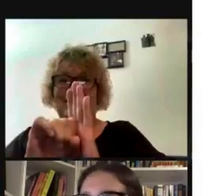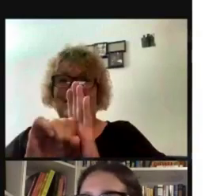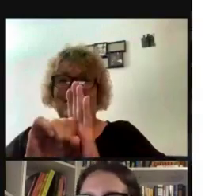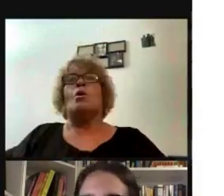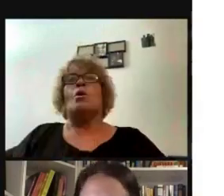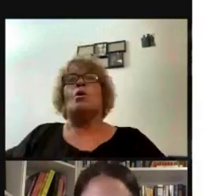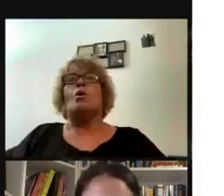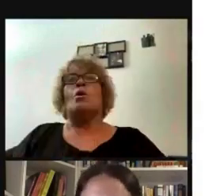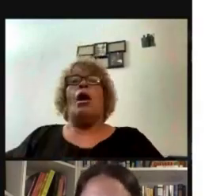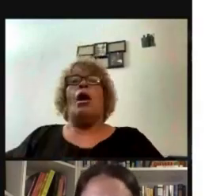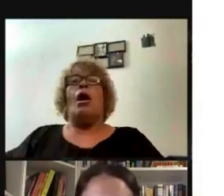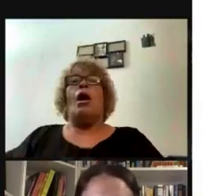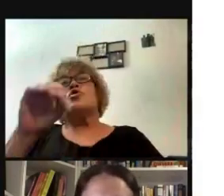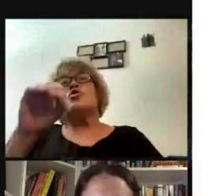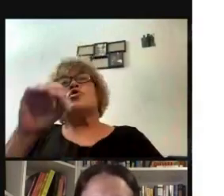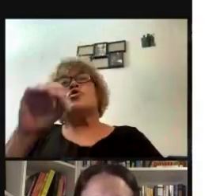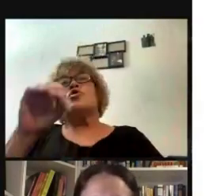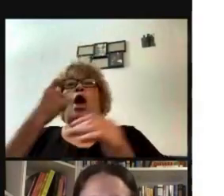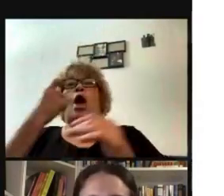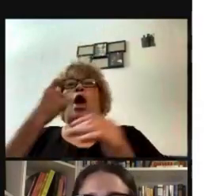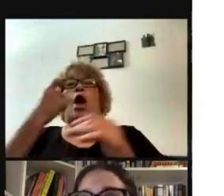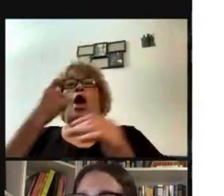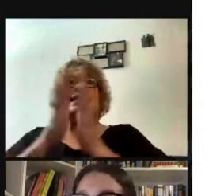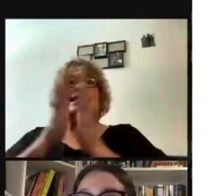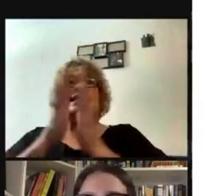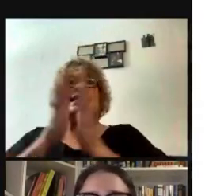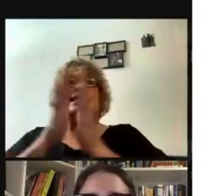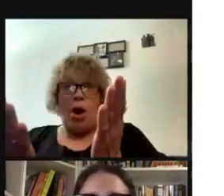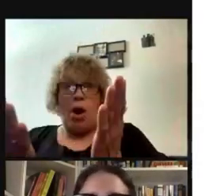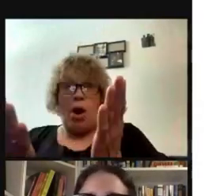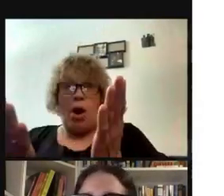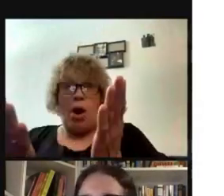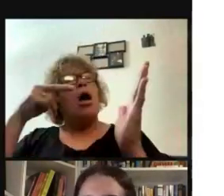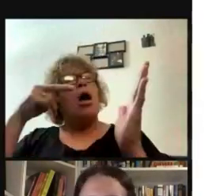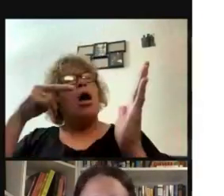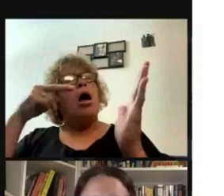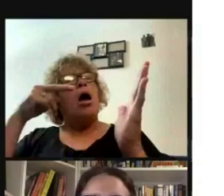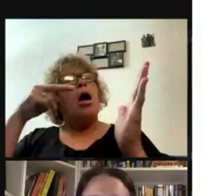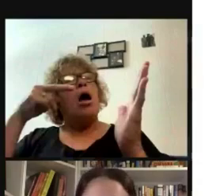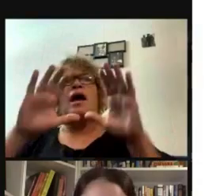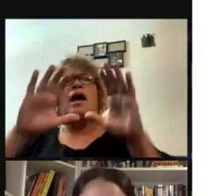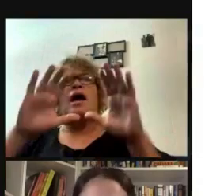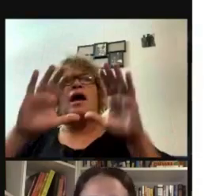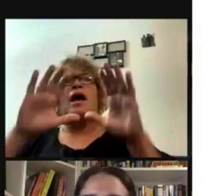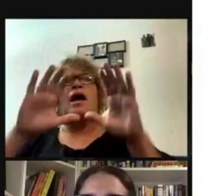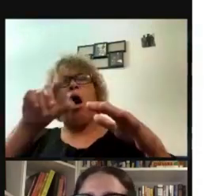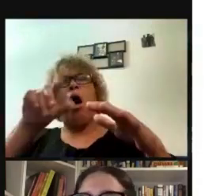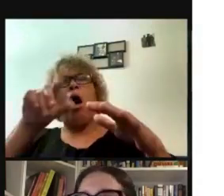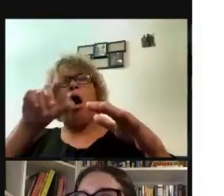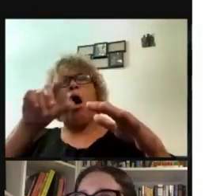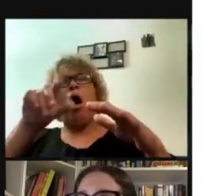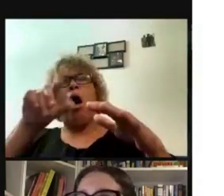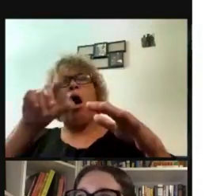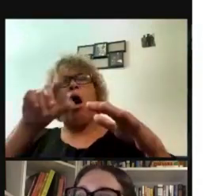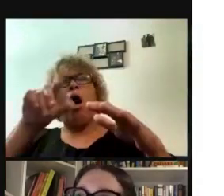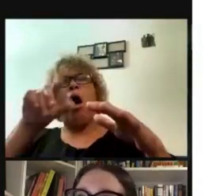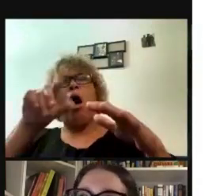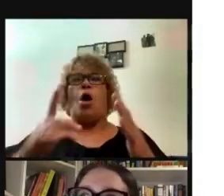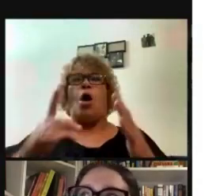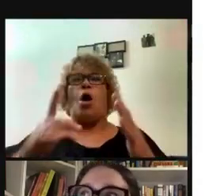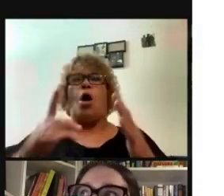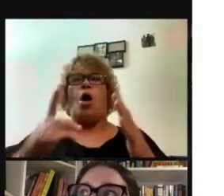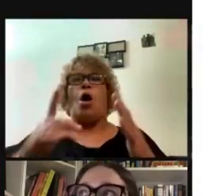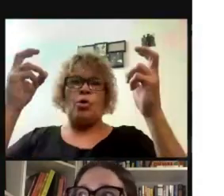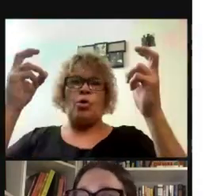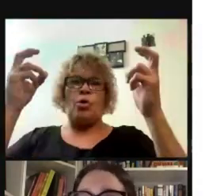So in my recent book, I look at Pacific Colony, which is where the survivors who were quoted at the outset